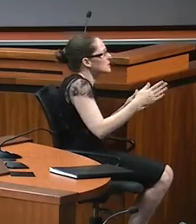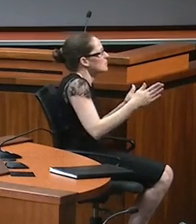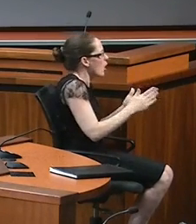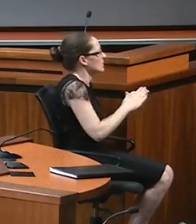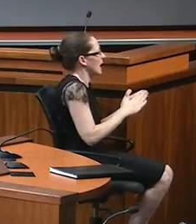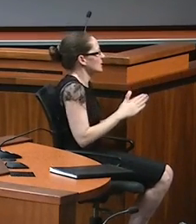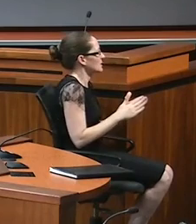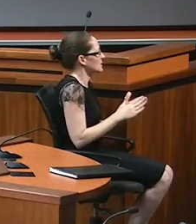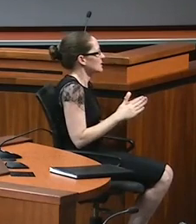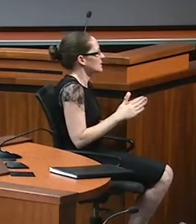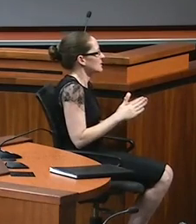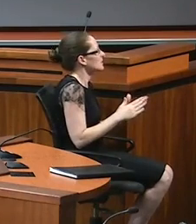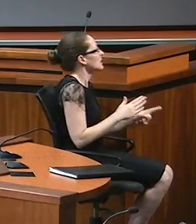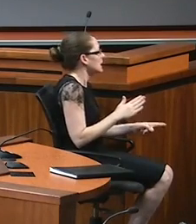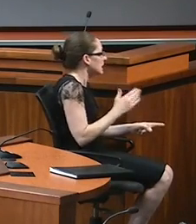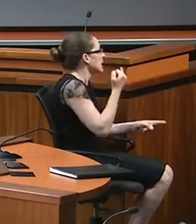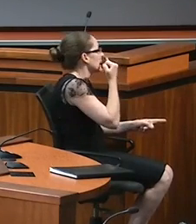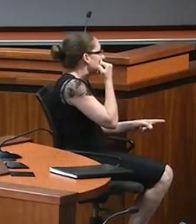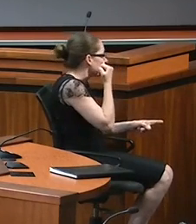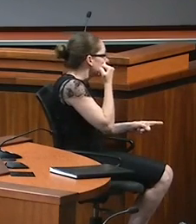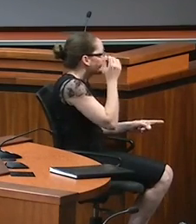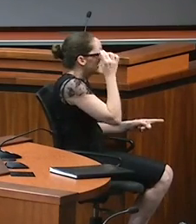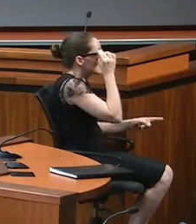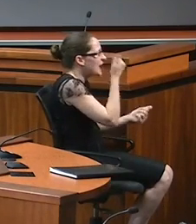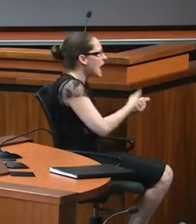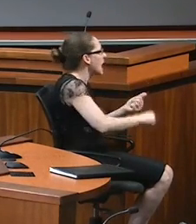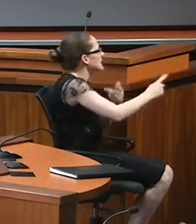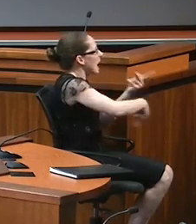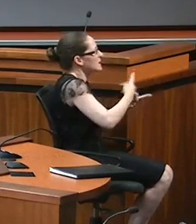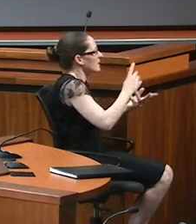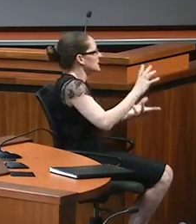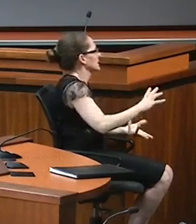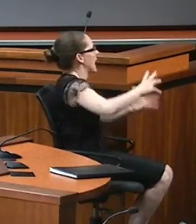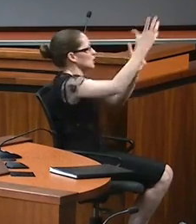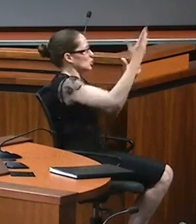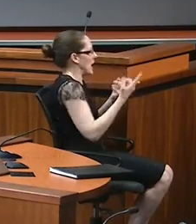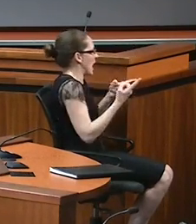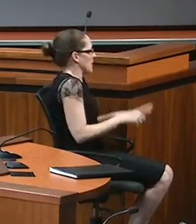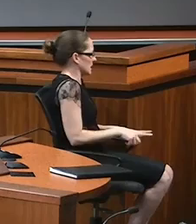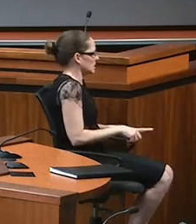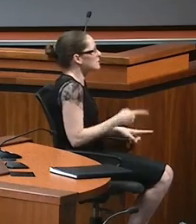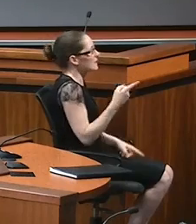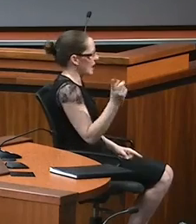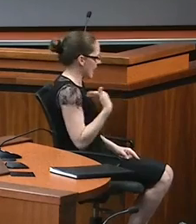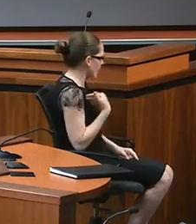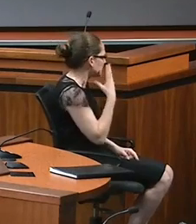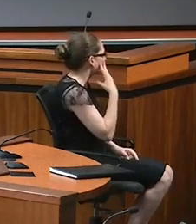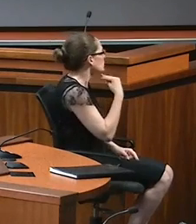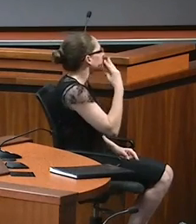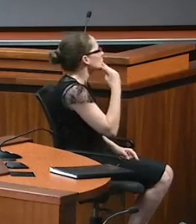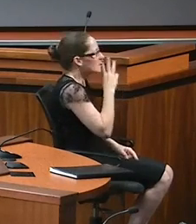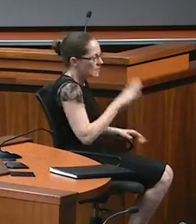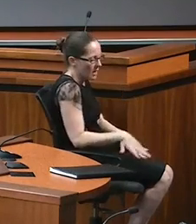been impacted by some sort of a disaster. And in this case, they've got a lot of similar experience working with